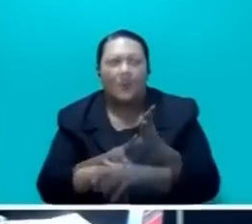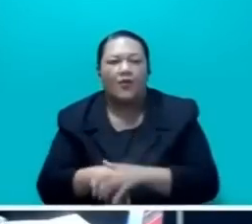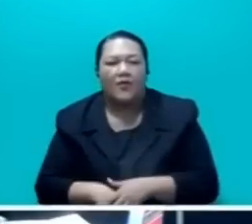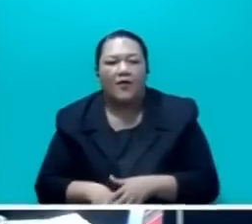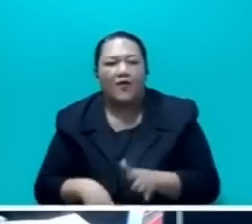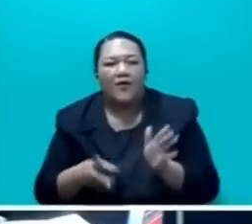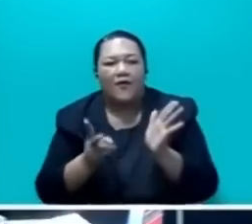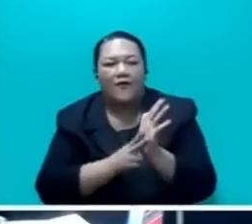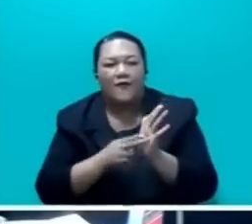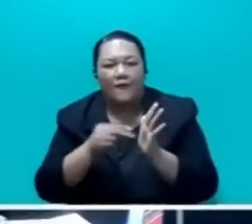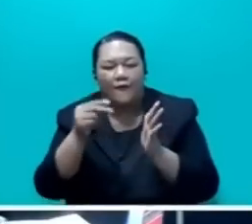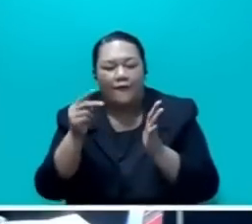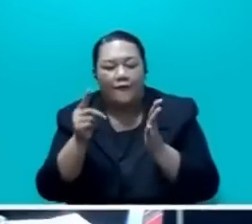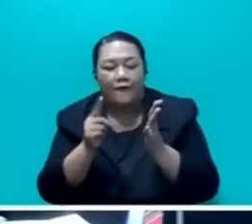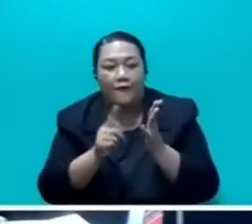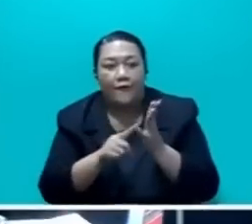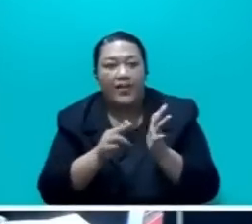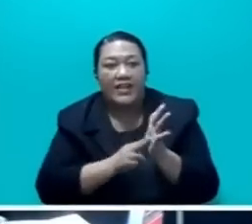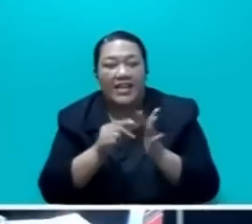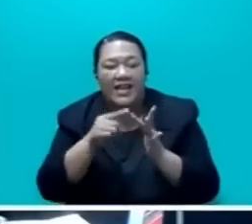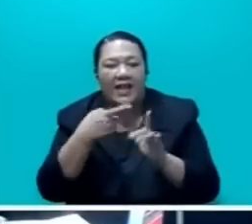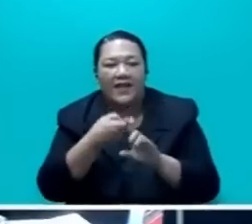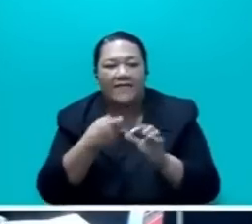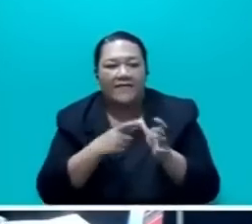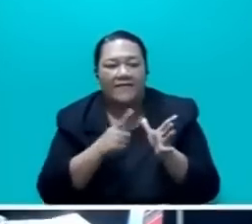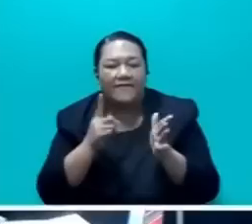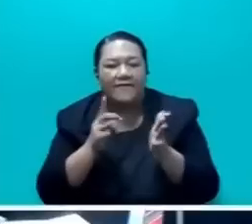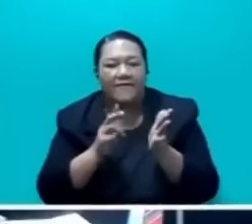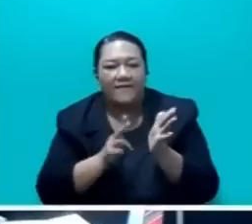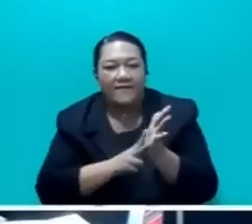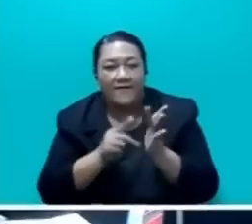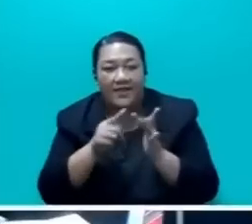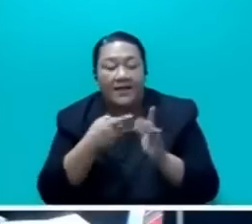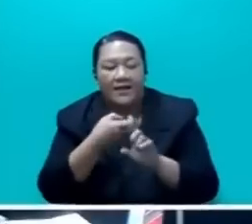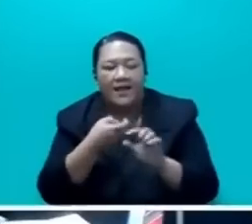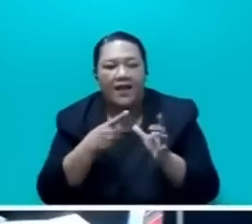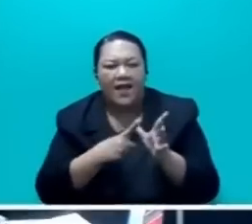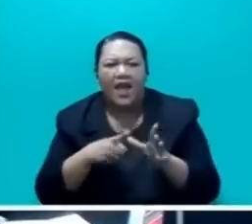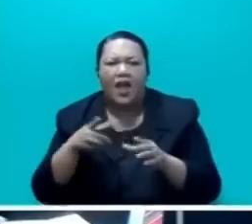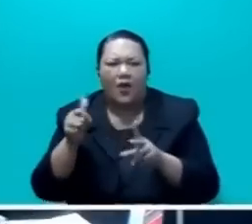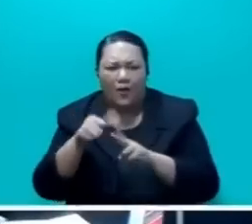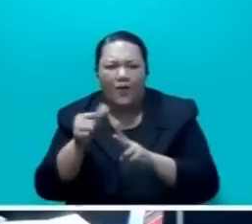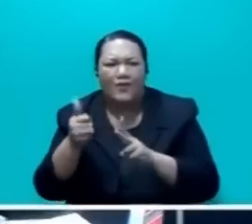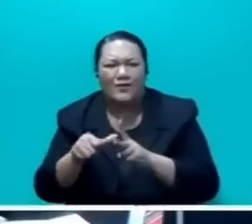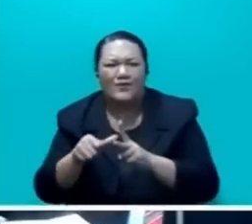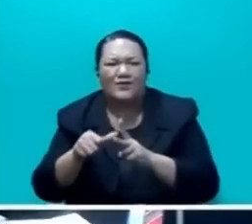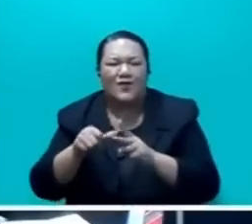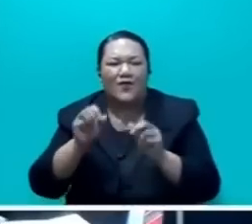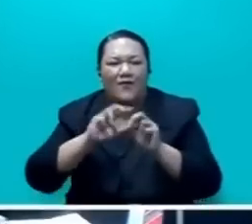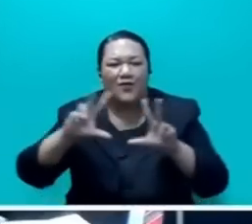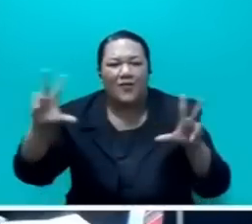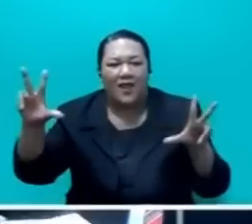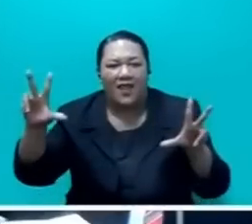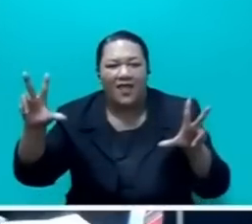family, and from Buda Bay, Tunula, Waiwood Estate, the elder family.